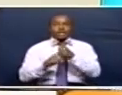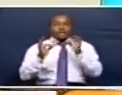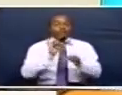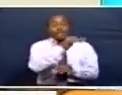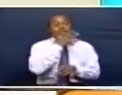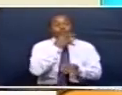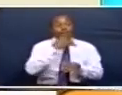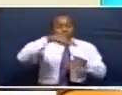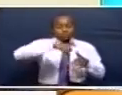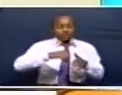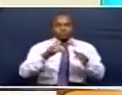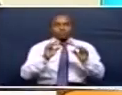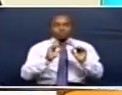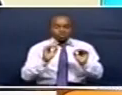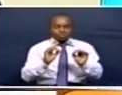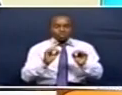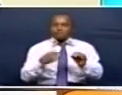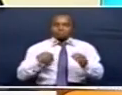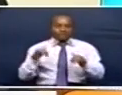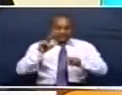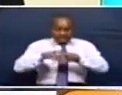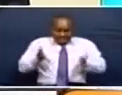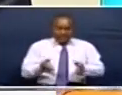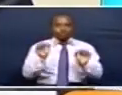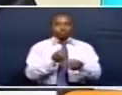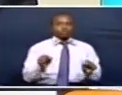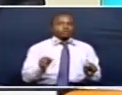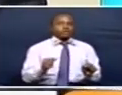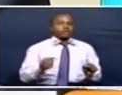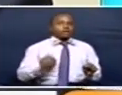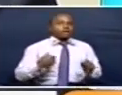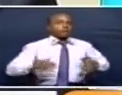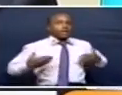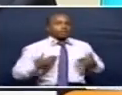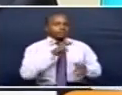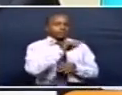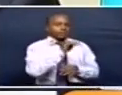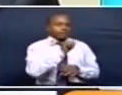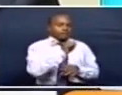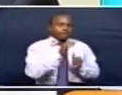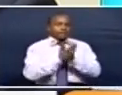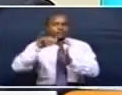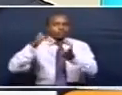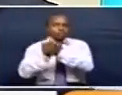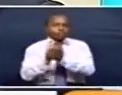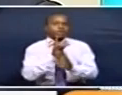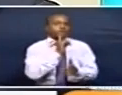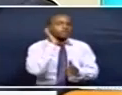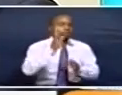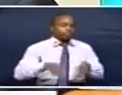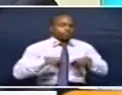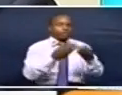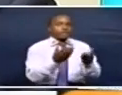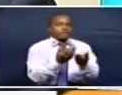not for that education that person paid for me. I'm glad that both NASA and Jubilee are saying they're going to pay, they're going to provide, you